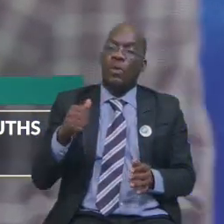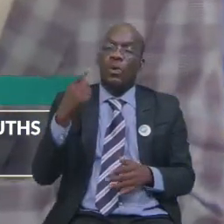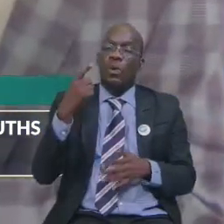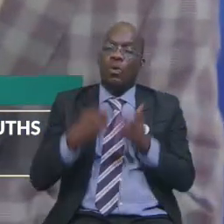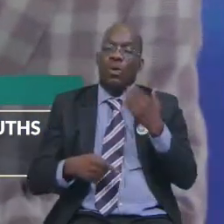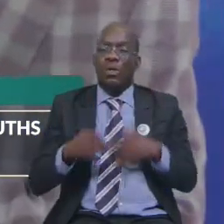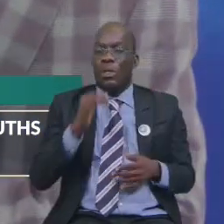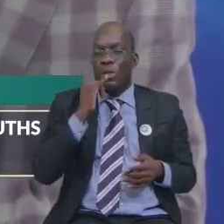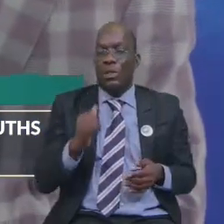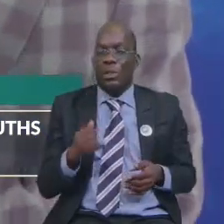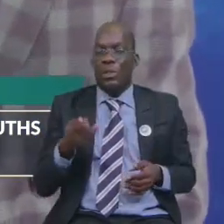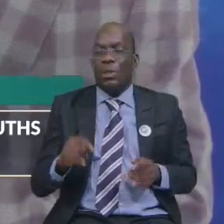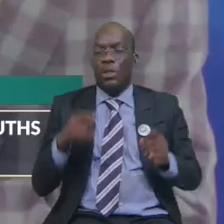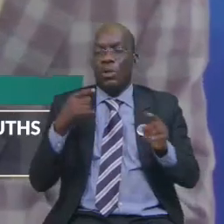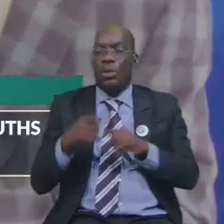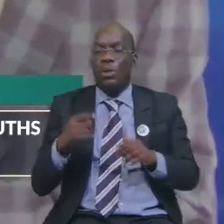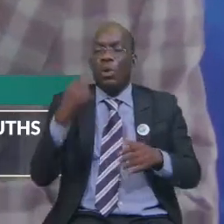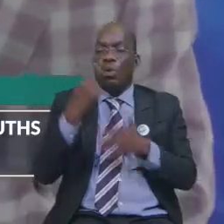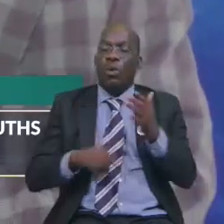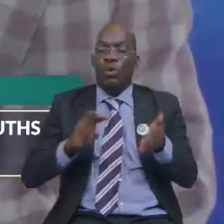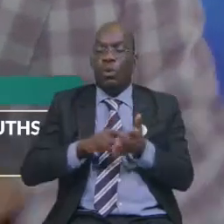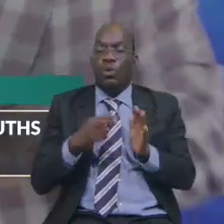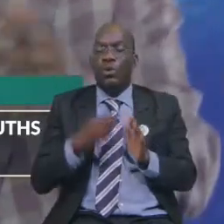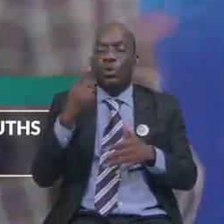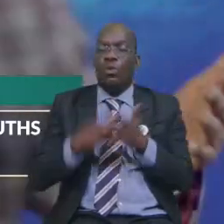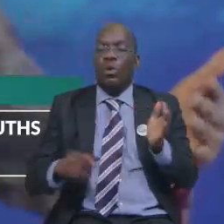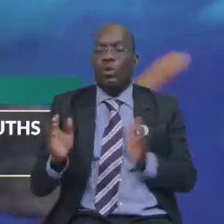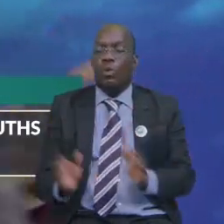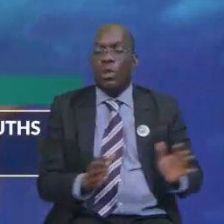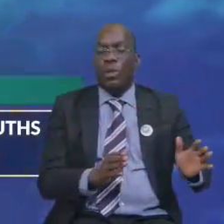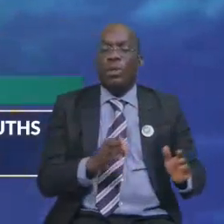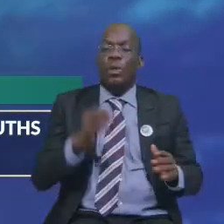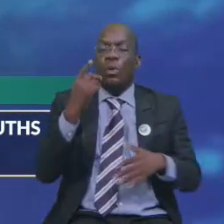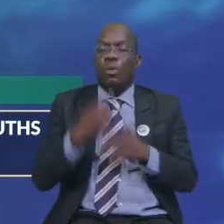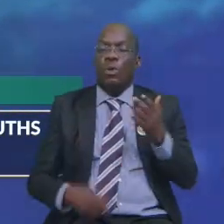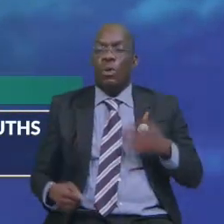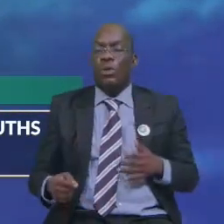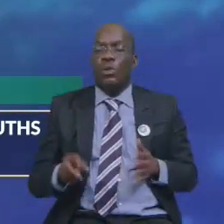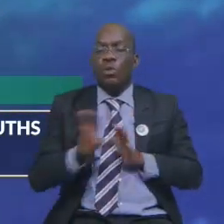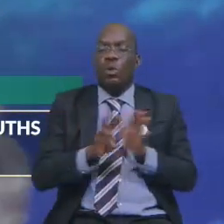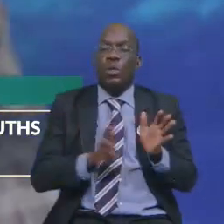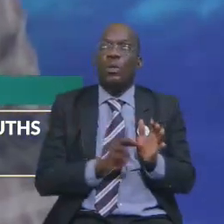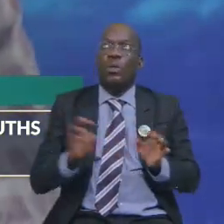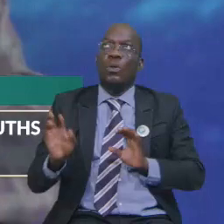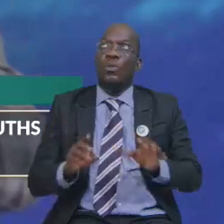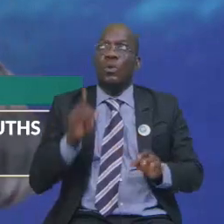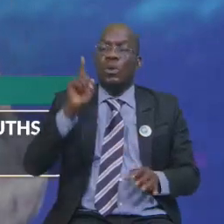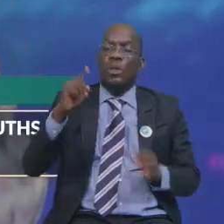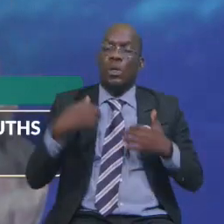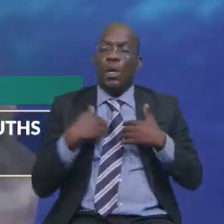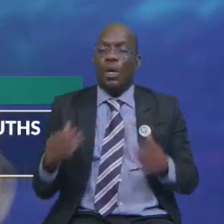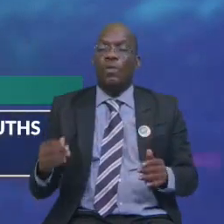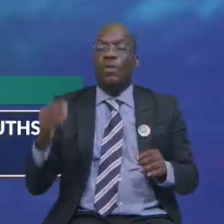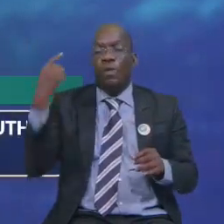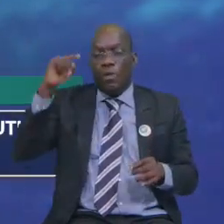to do? What goal, what purpose, what plan, what will did he have for me? How far have I